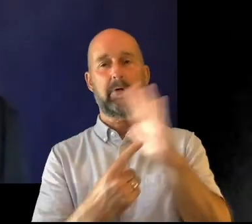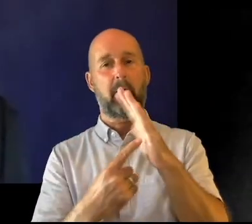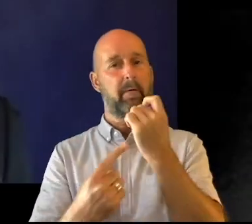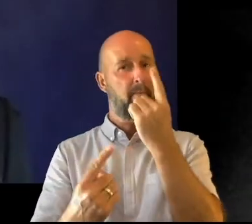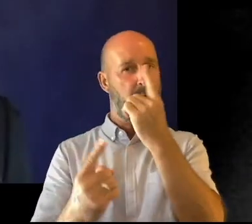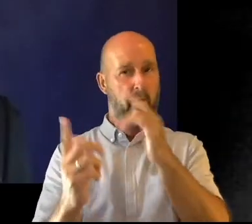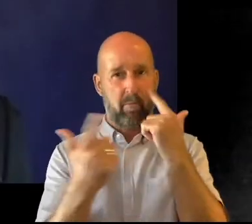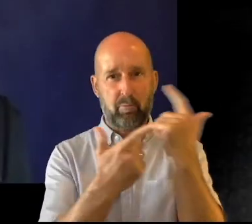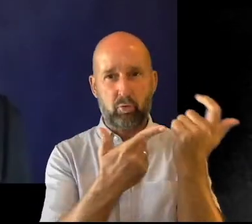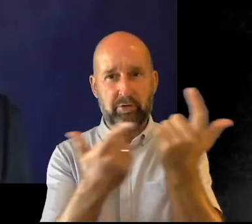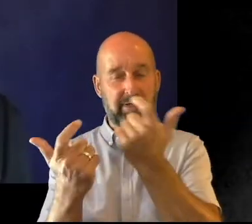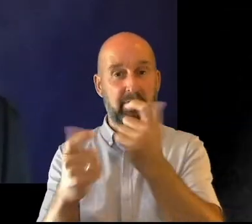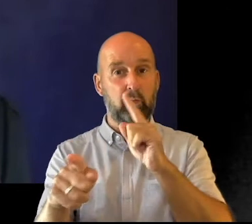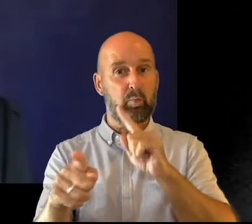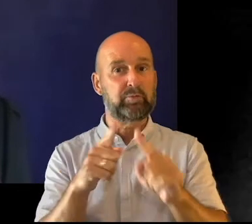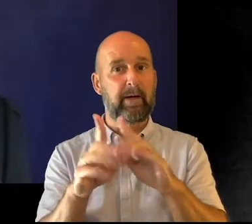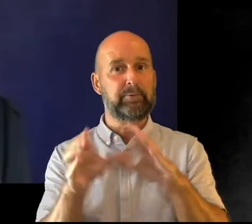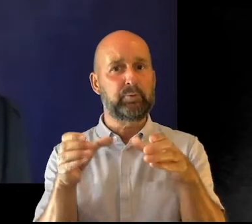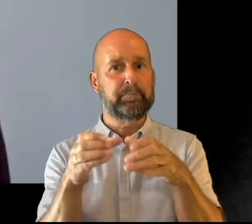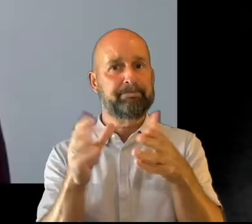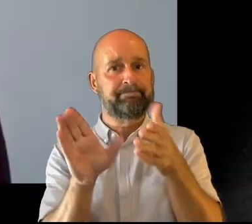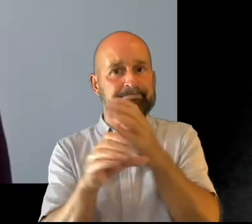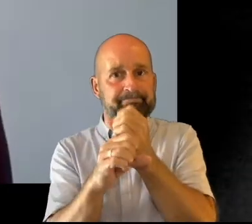priority. We're trying to keep things tight.